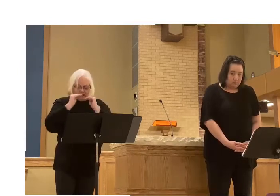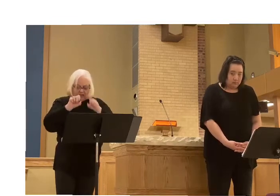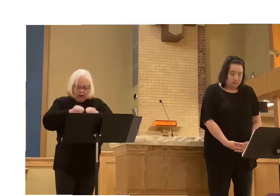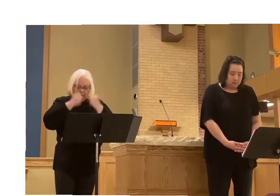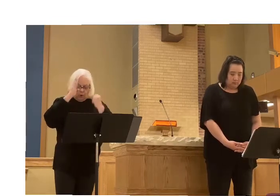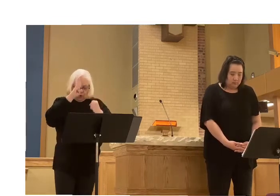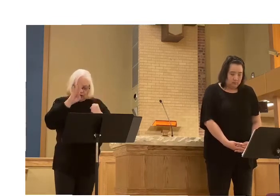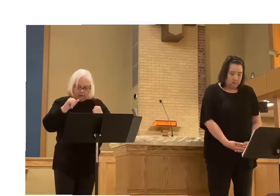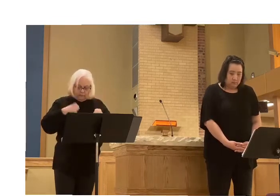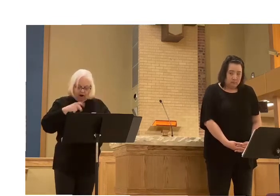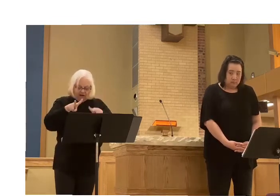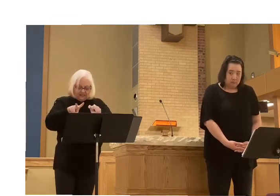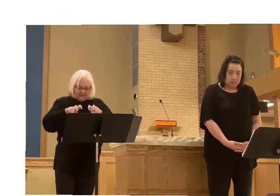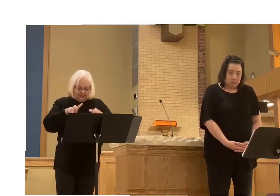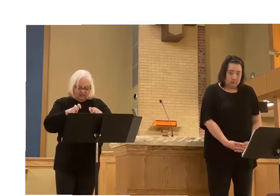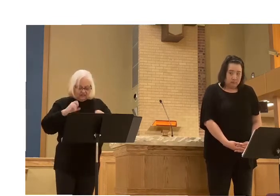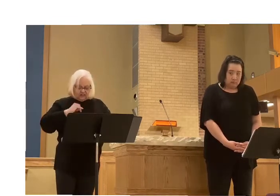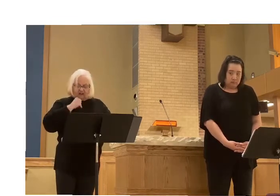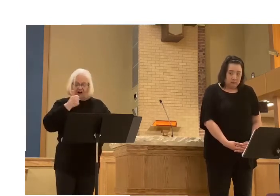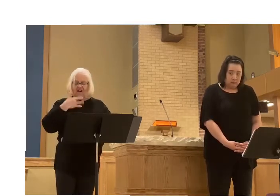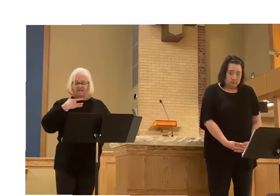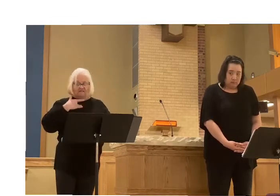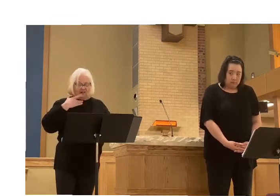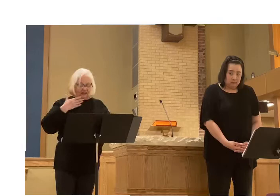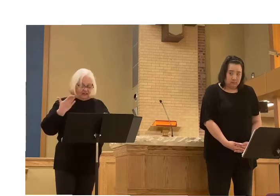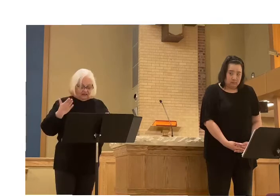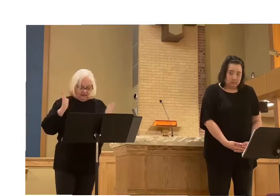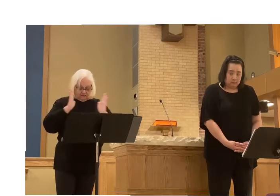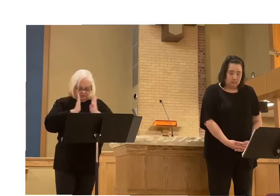our indifference. Amen.